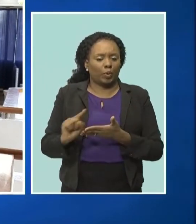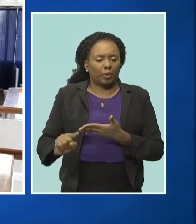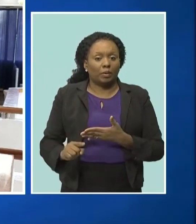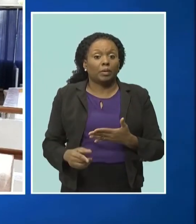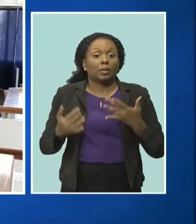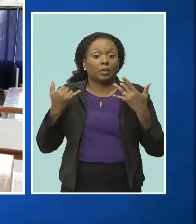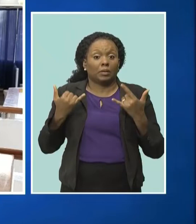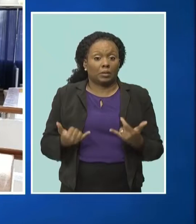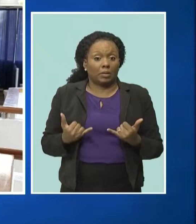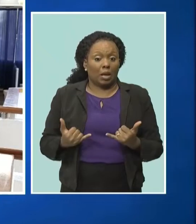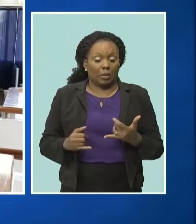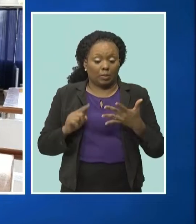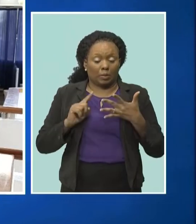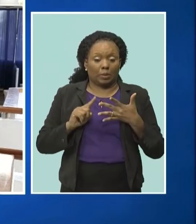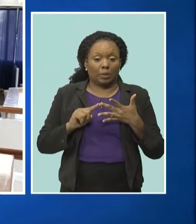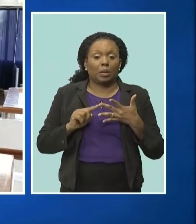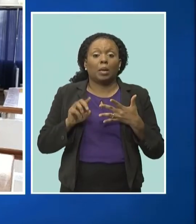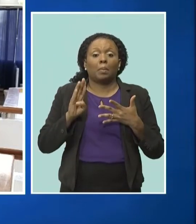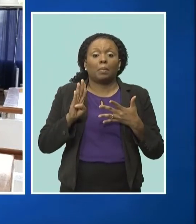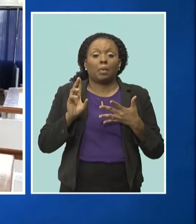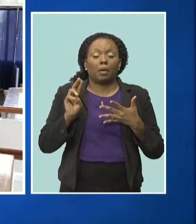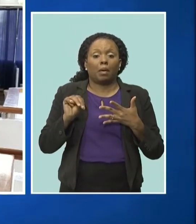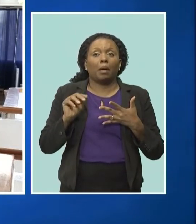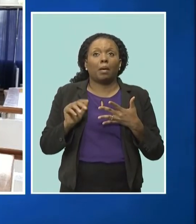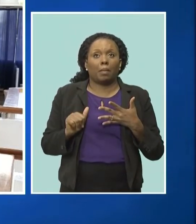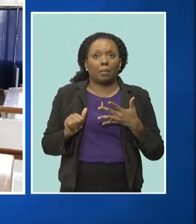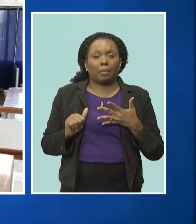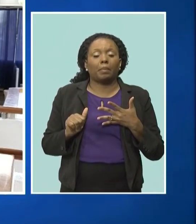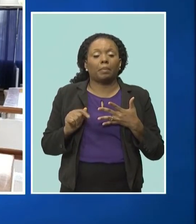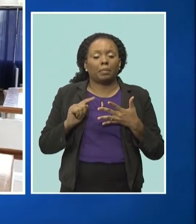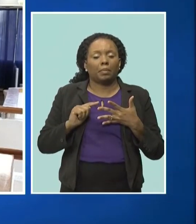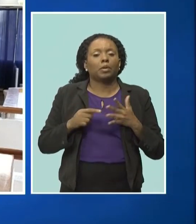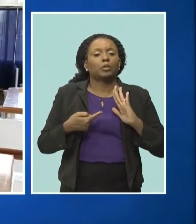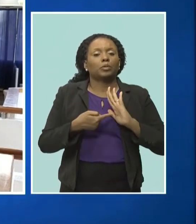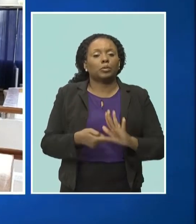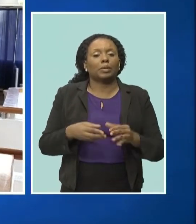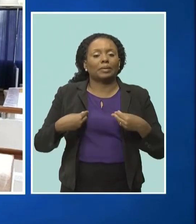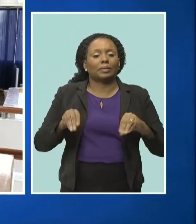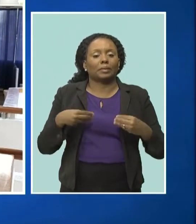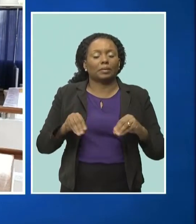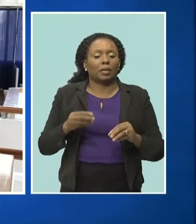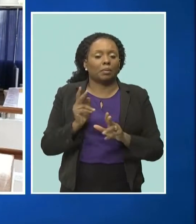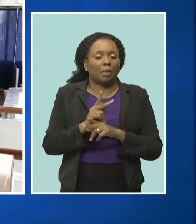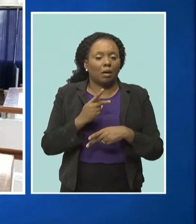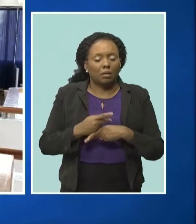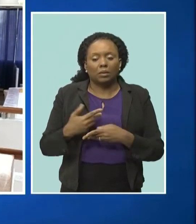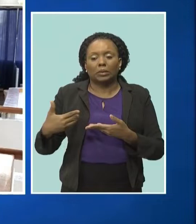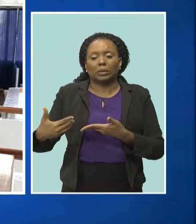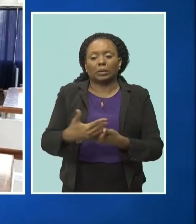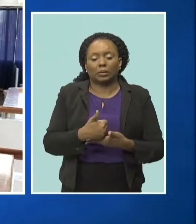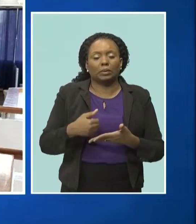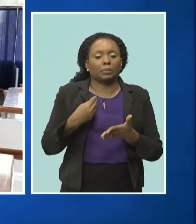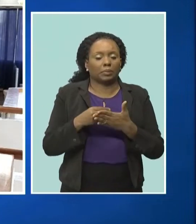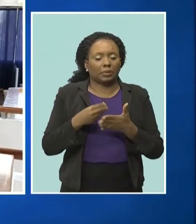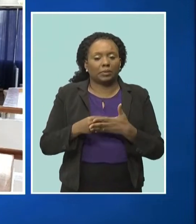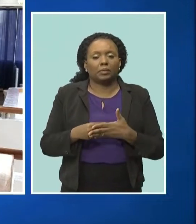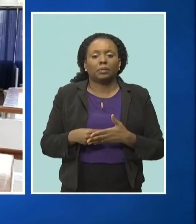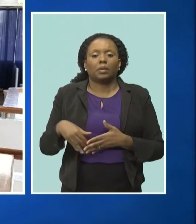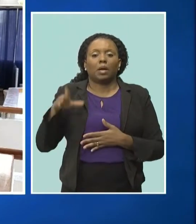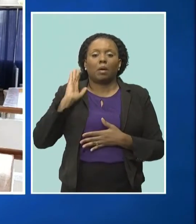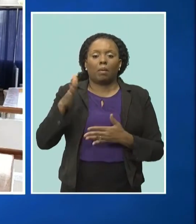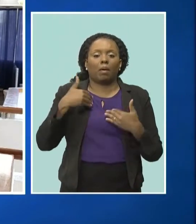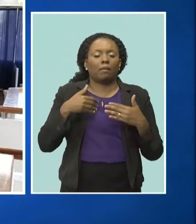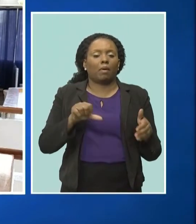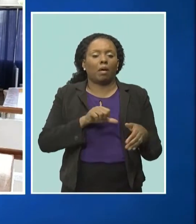Yes provides for their clients to show forth and to sell their products and to make some sales. There are some other plans for later